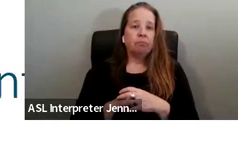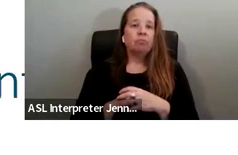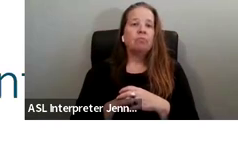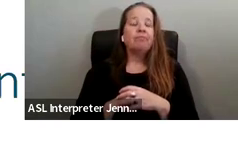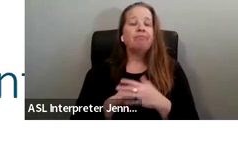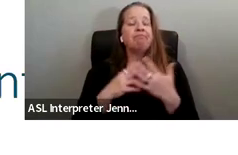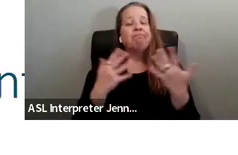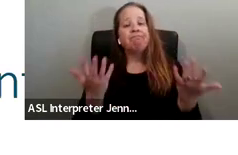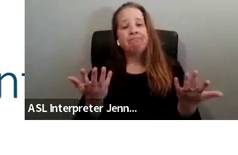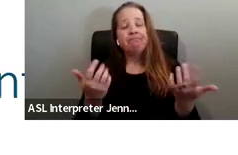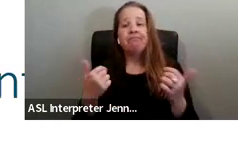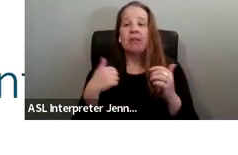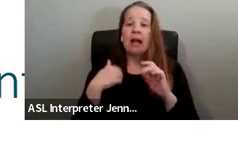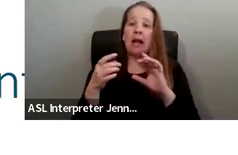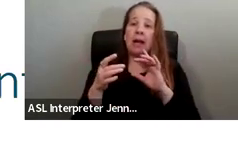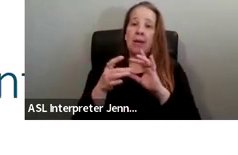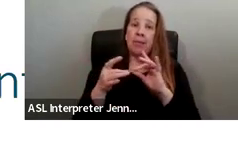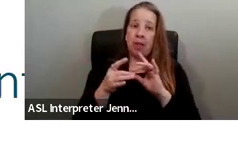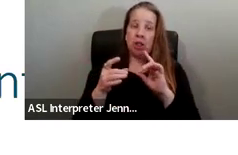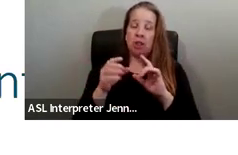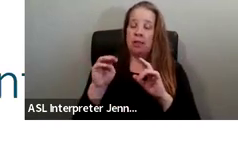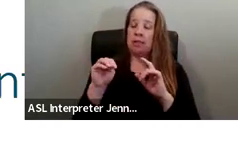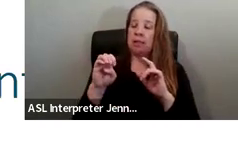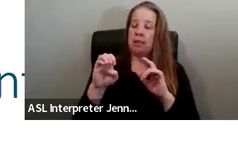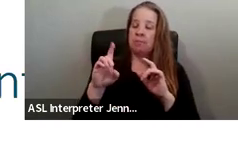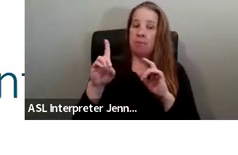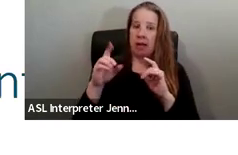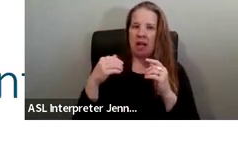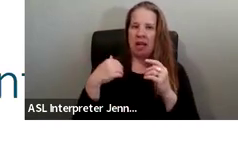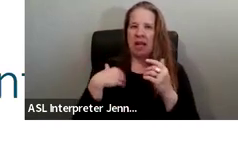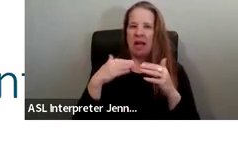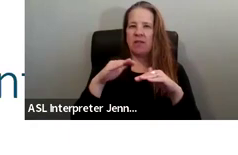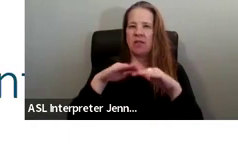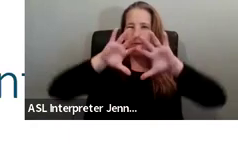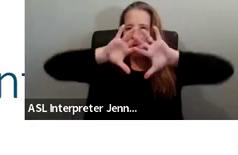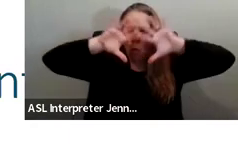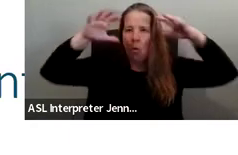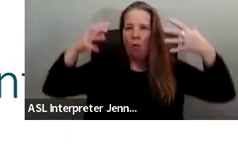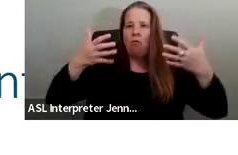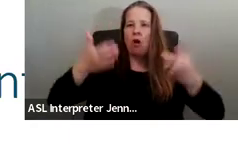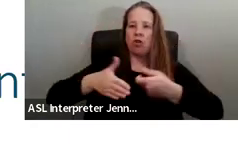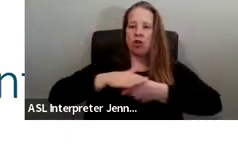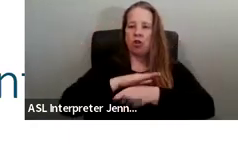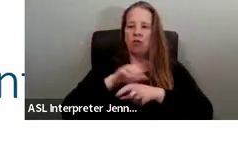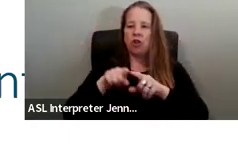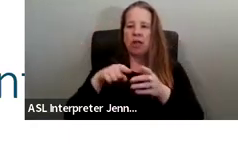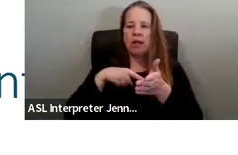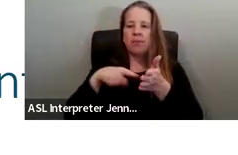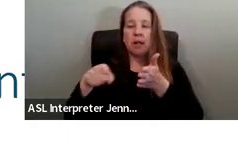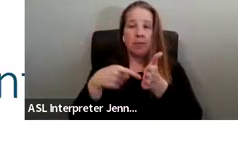So I mentioned in Medicaid, there are some overarching coverage and payment